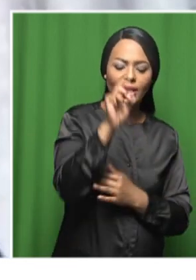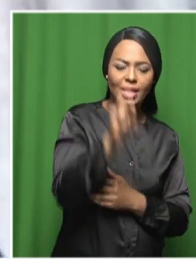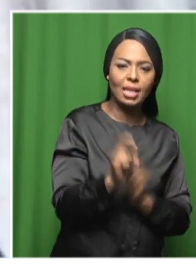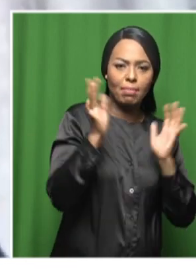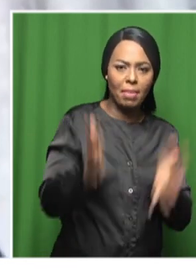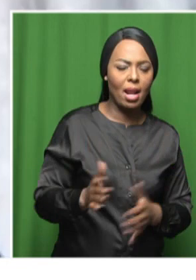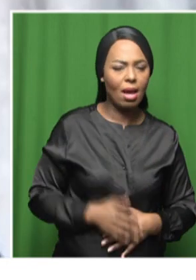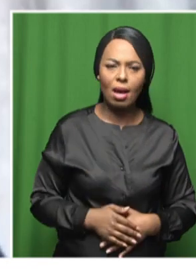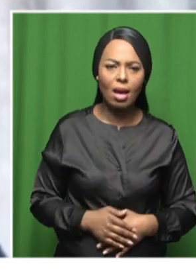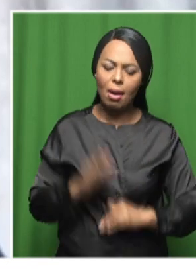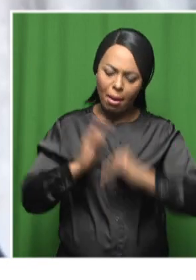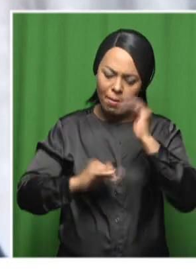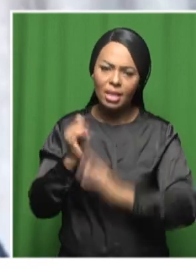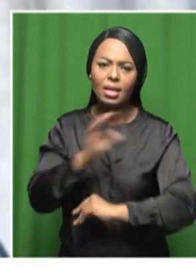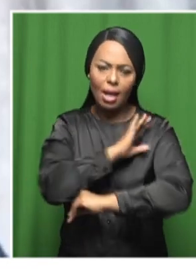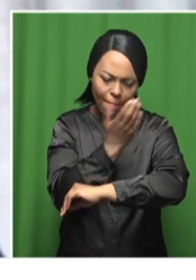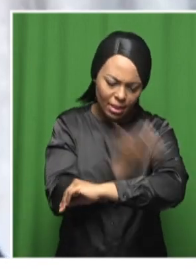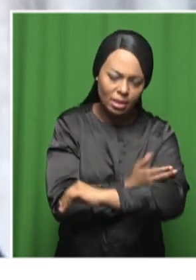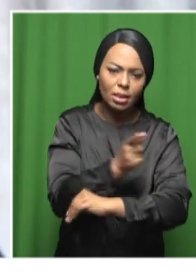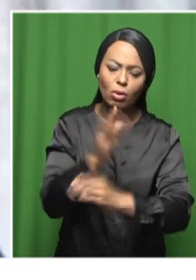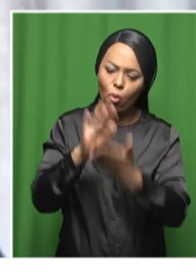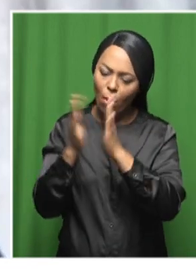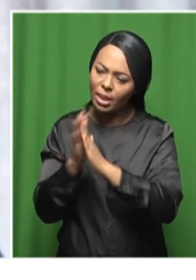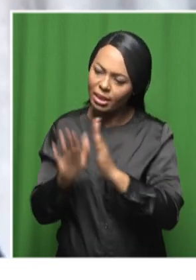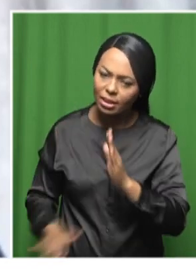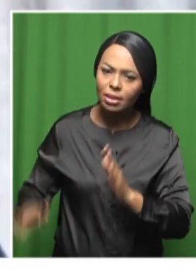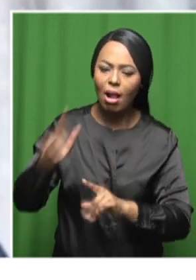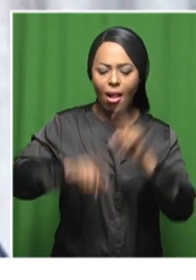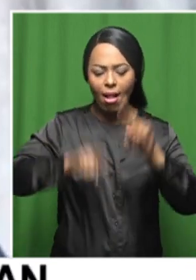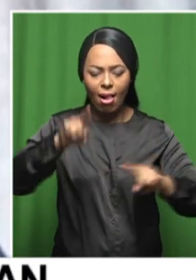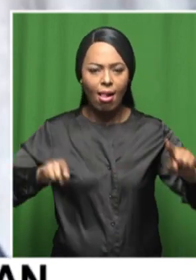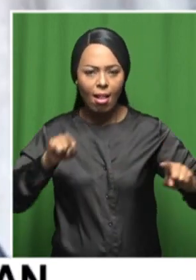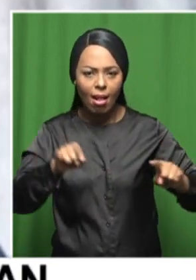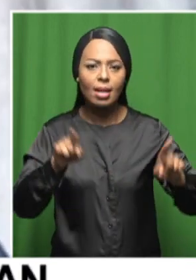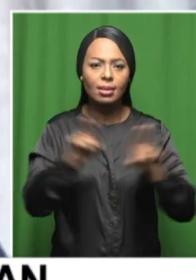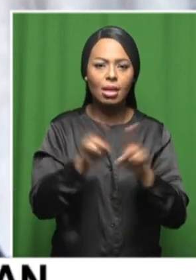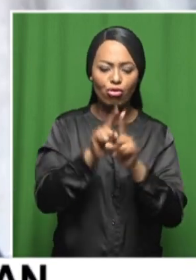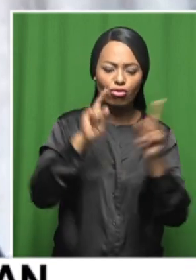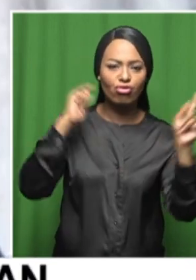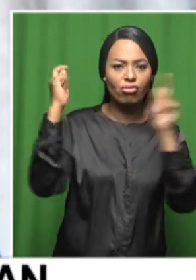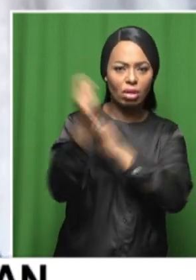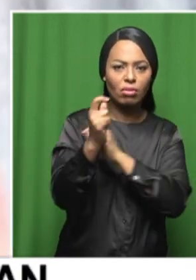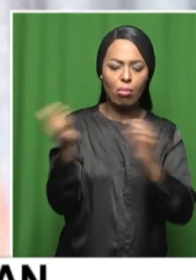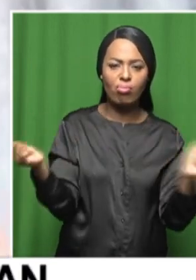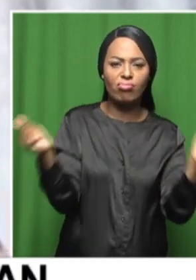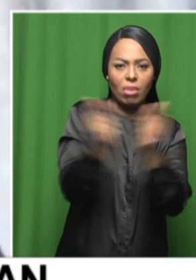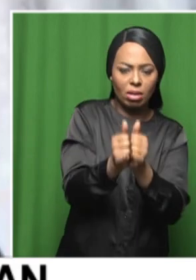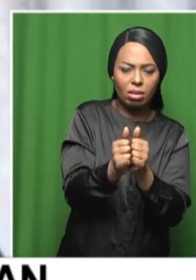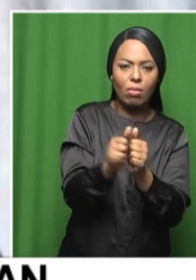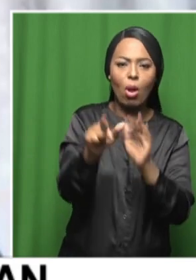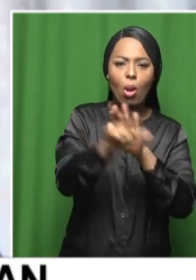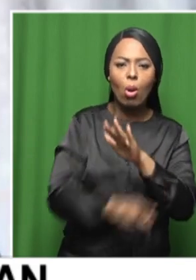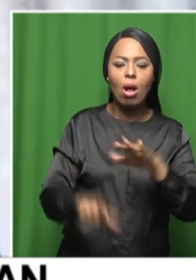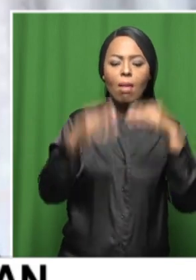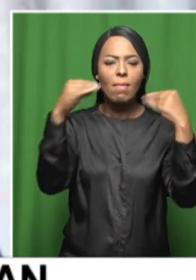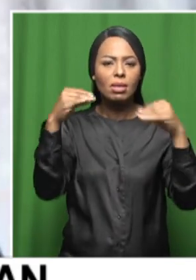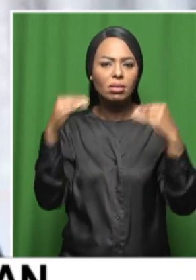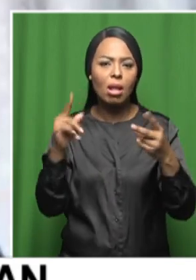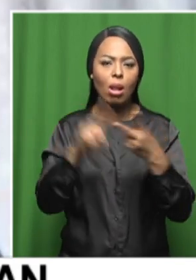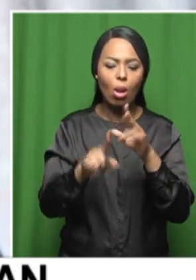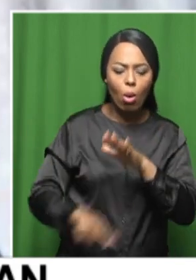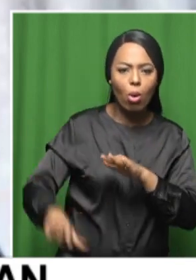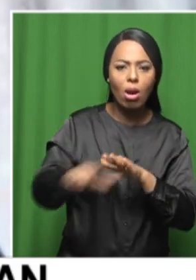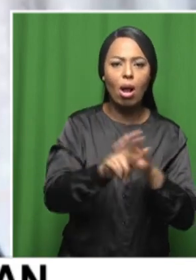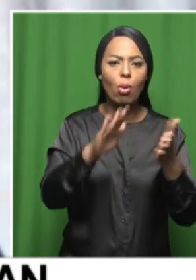building capacity in communities and transformative partnerships, local business, local